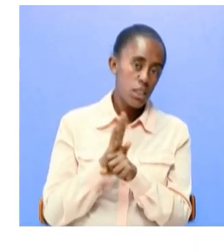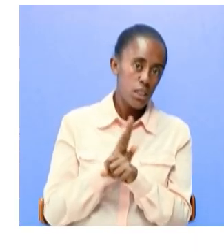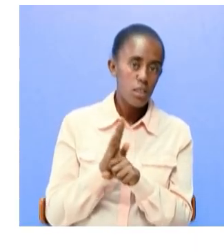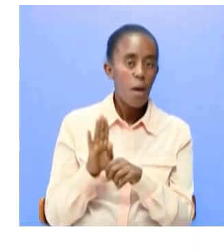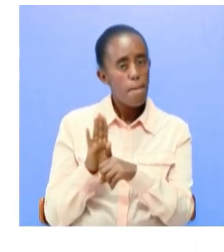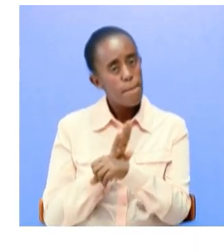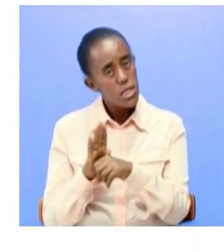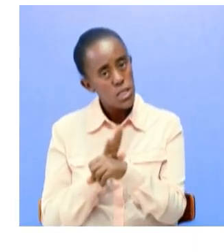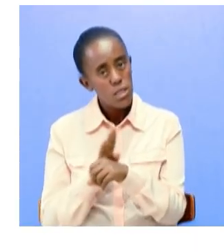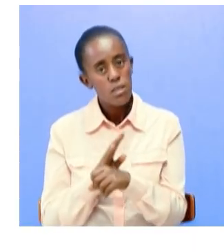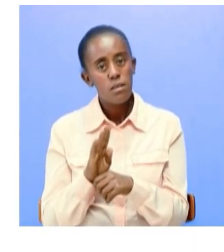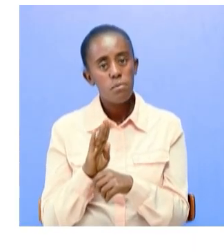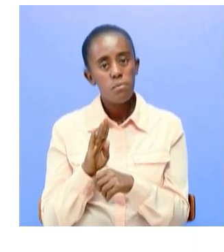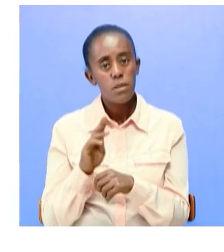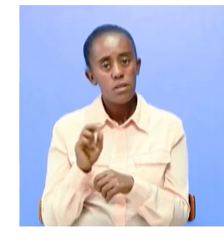I'm busy.